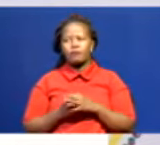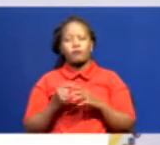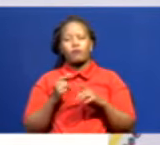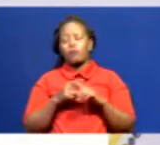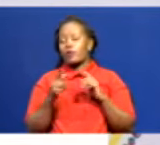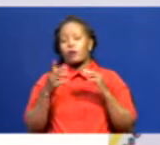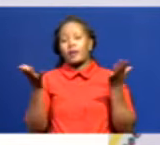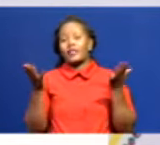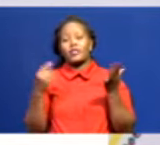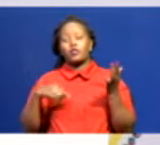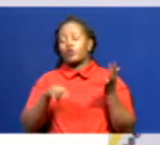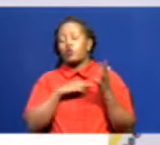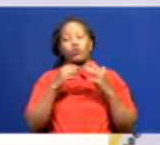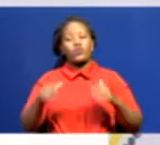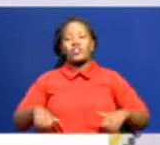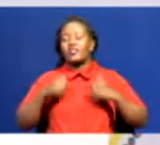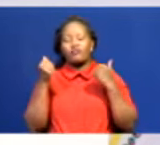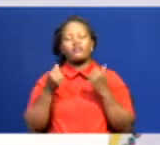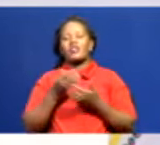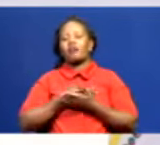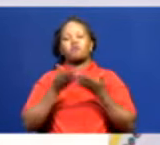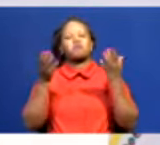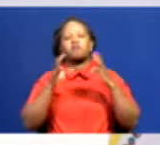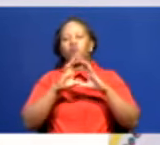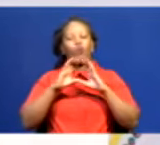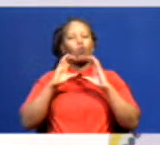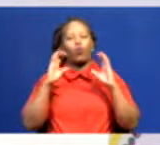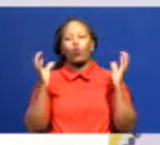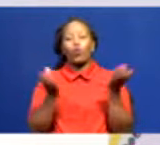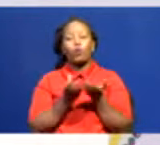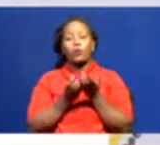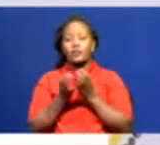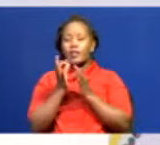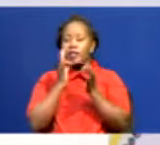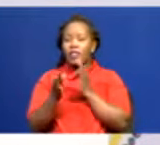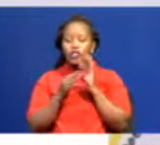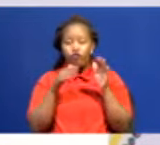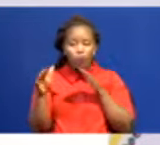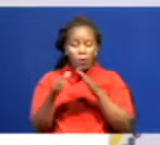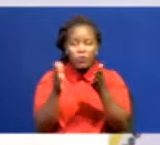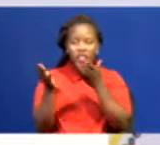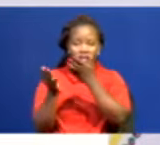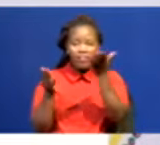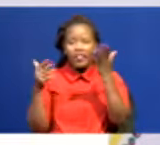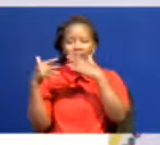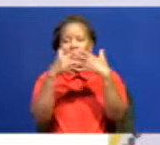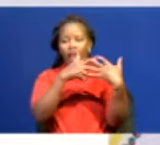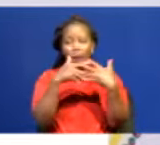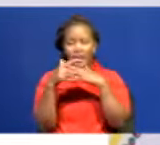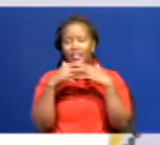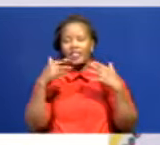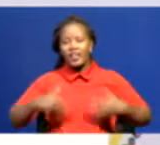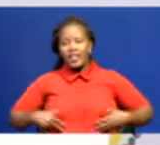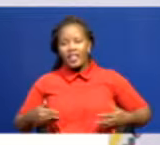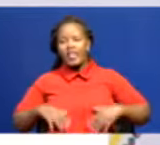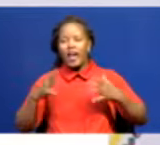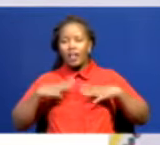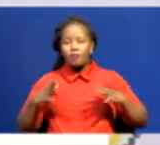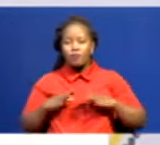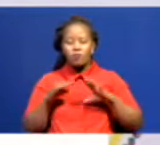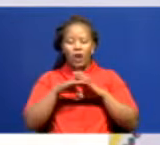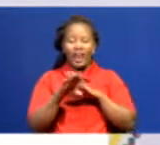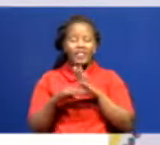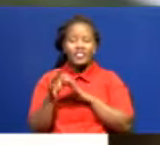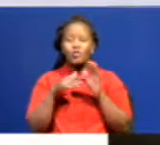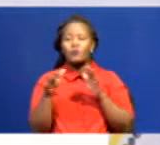we live in a global village. I mean, if there are opportunities in America and we have young people who can explore those opportunities,